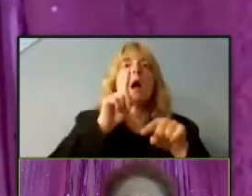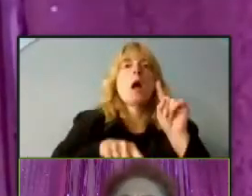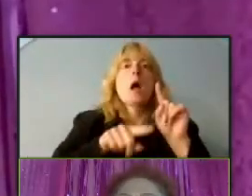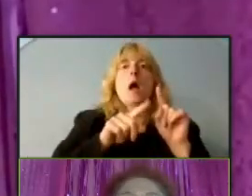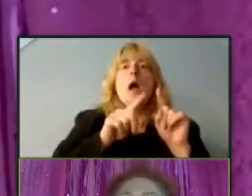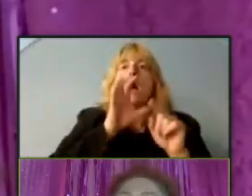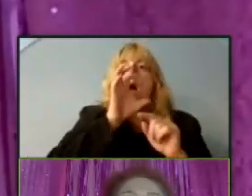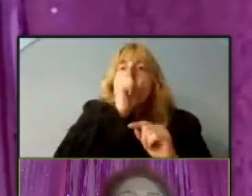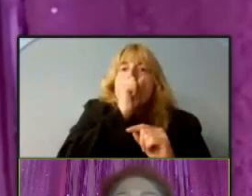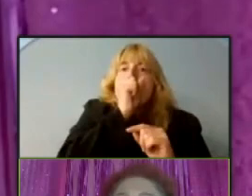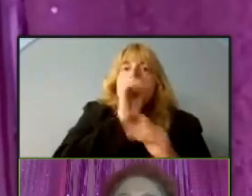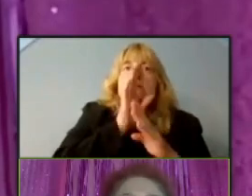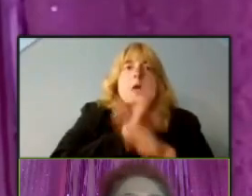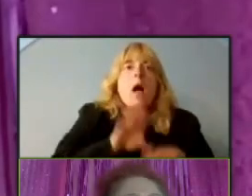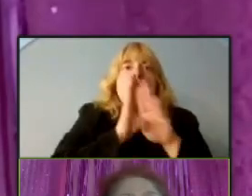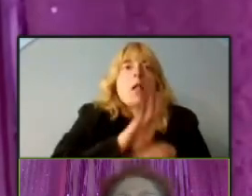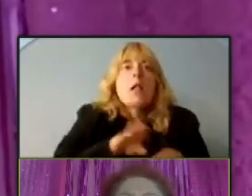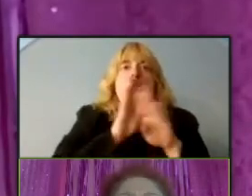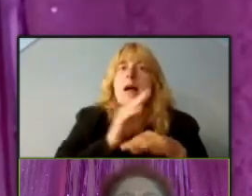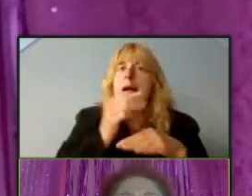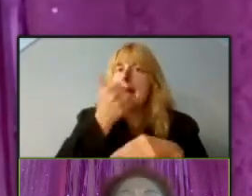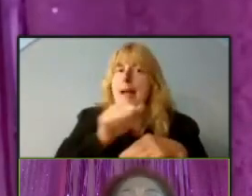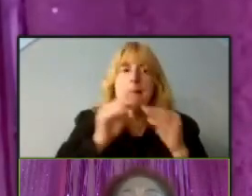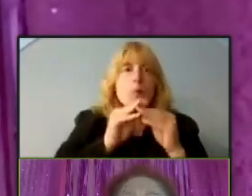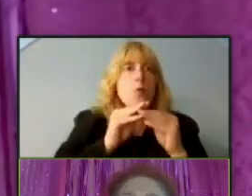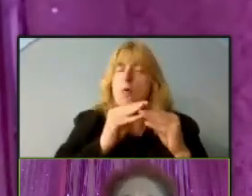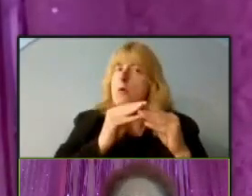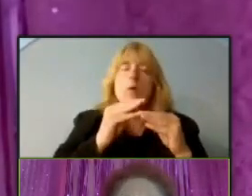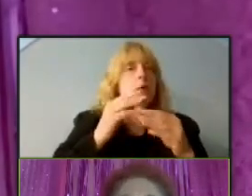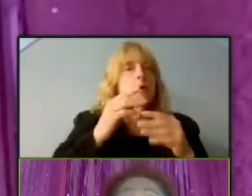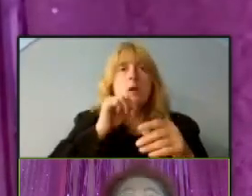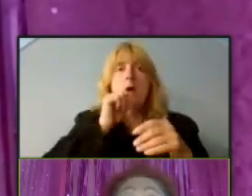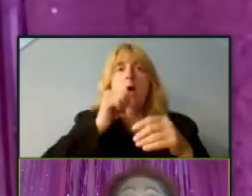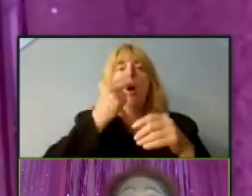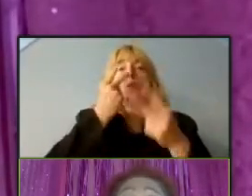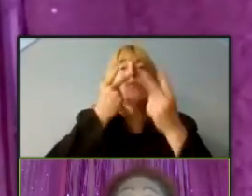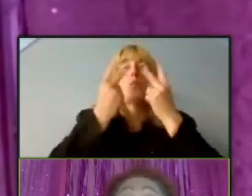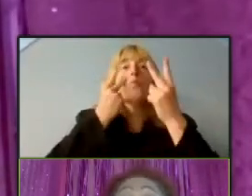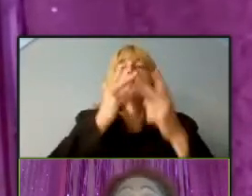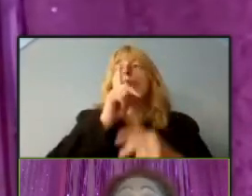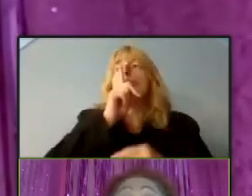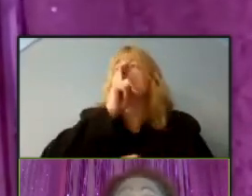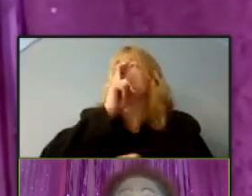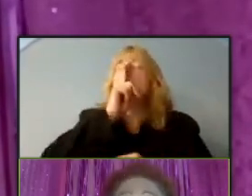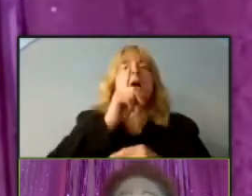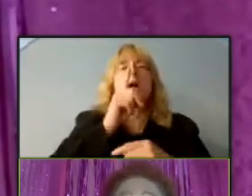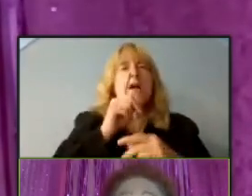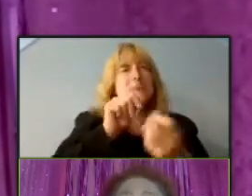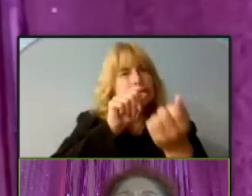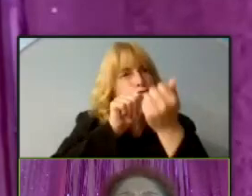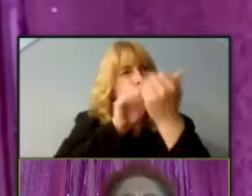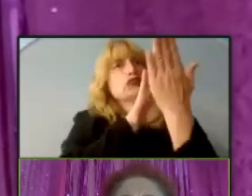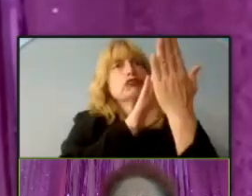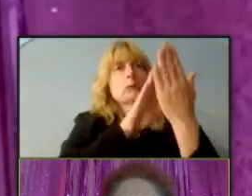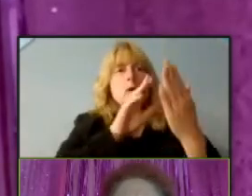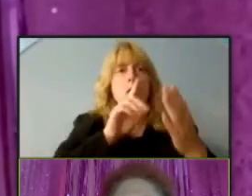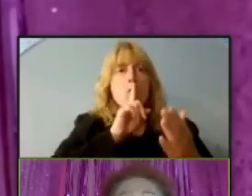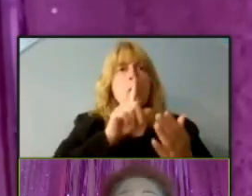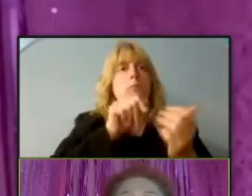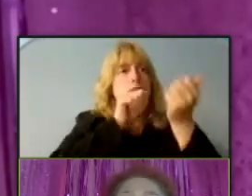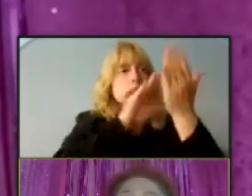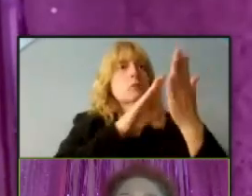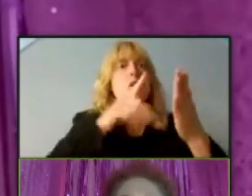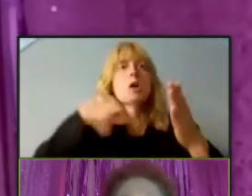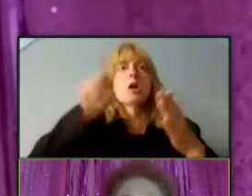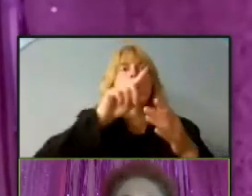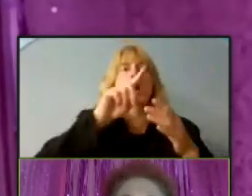silent. Don't just let this stuff happen in front of you. Confront it. Confront the differential treatment, racial slurs,